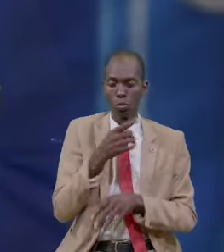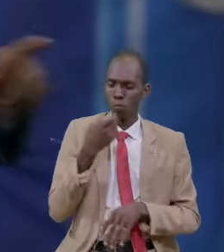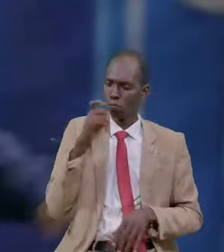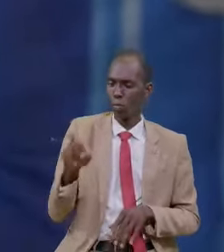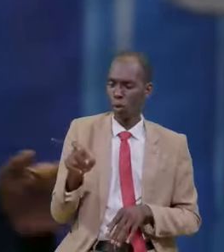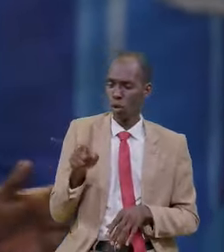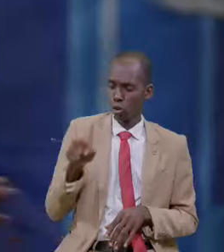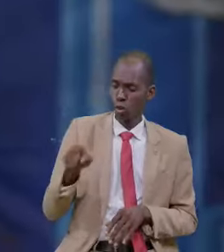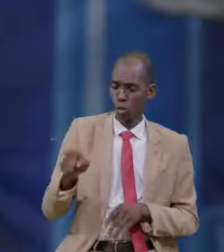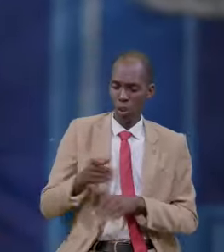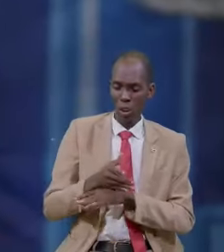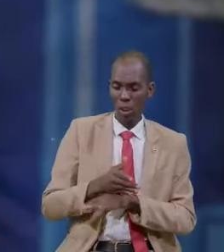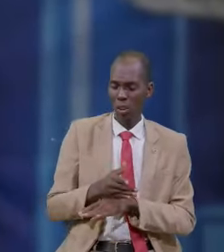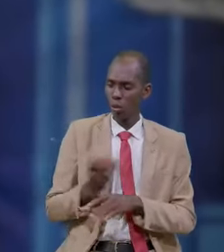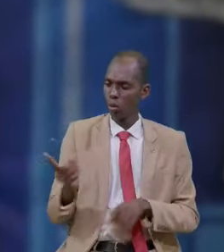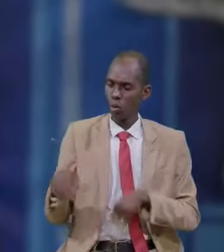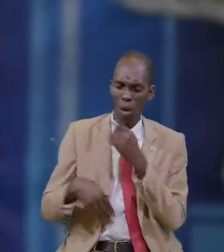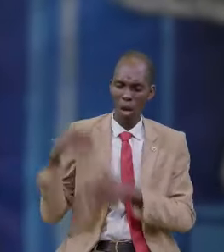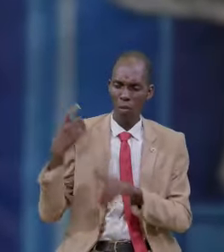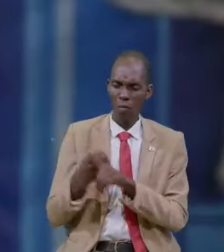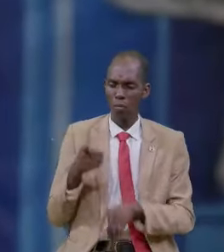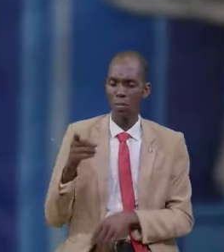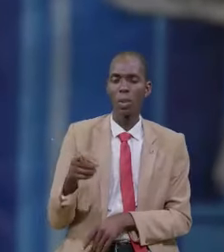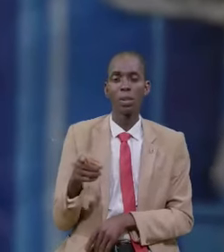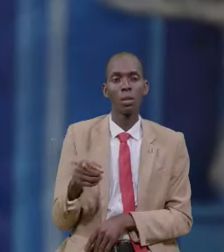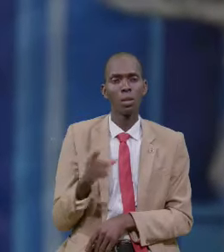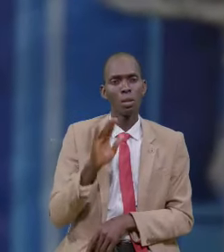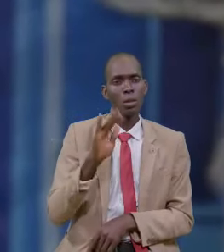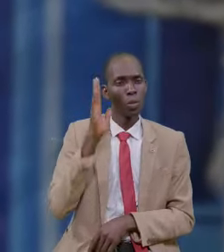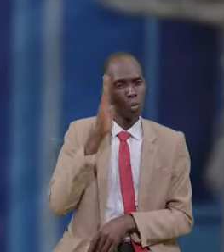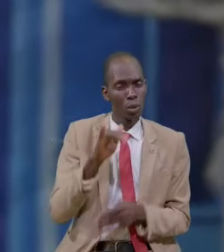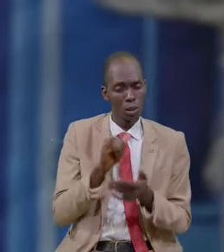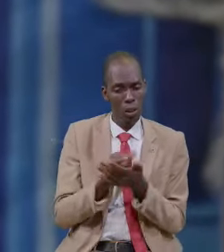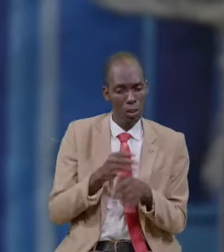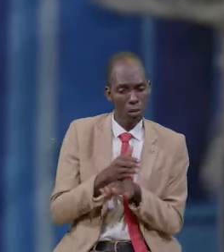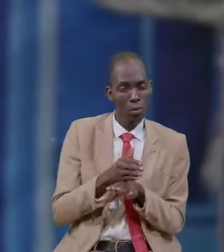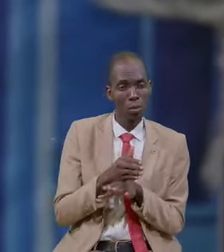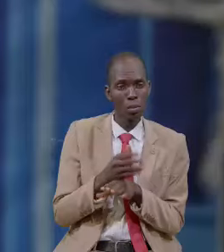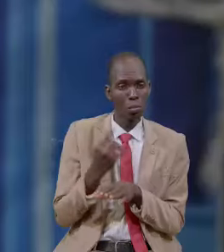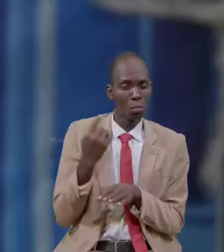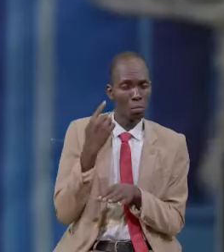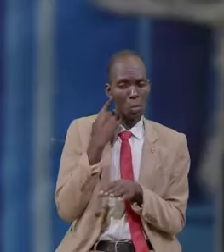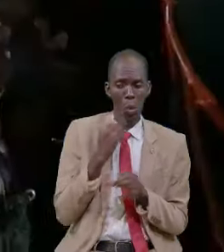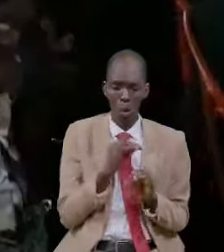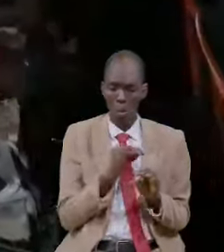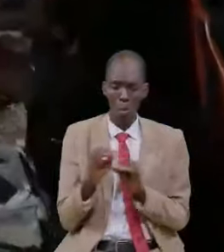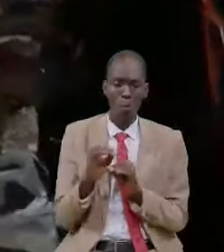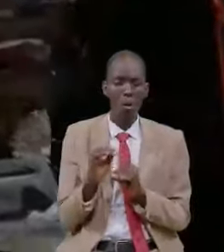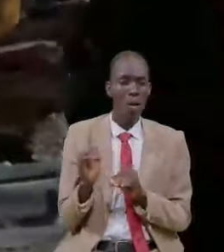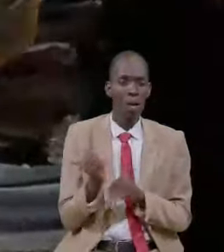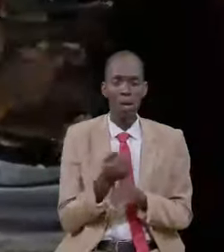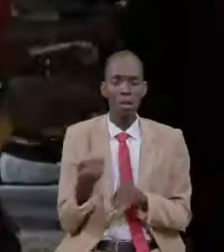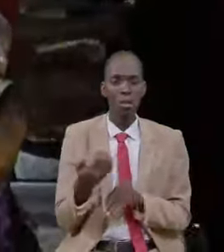you, get out from there. Will the walking stick bulge? Tell me now.